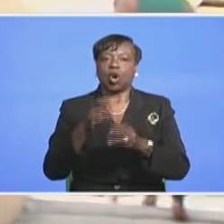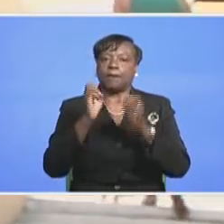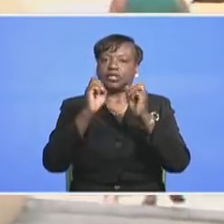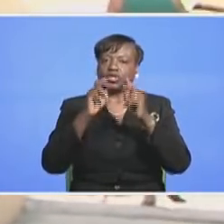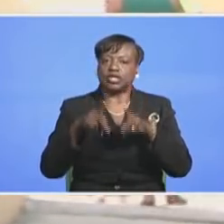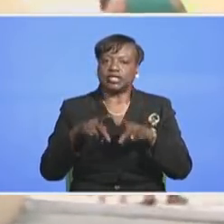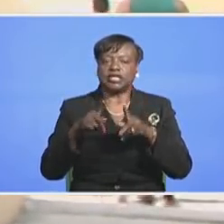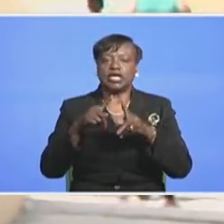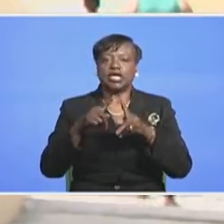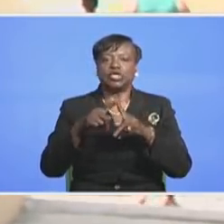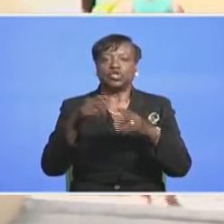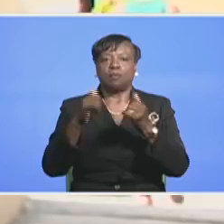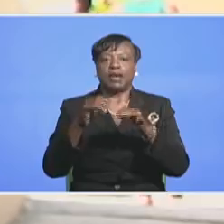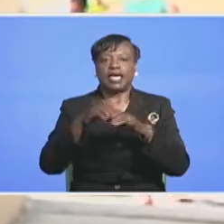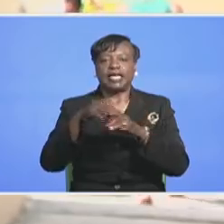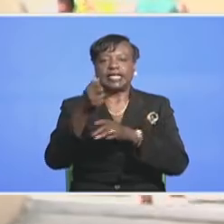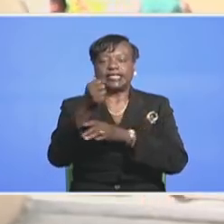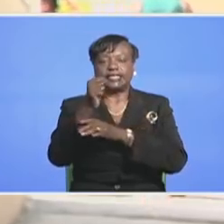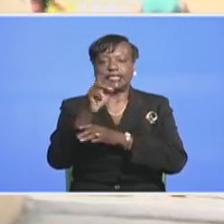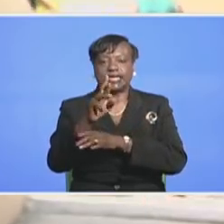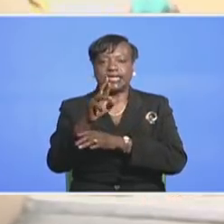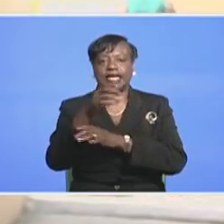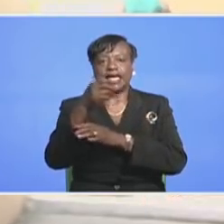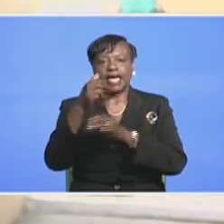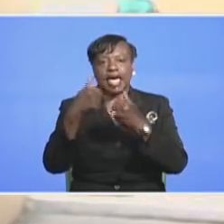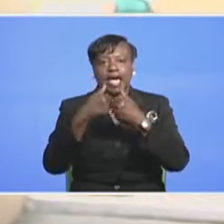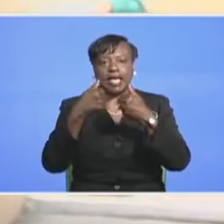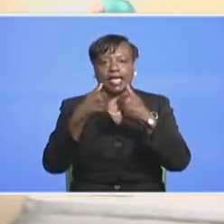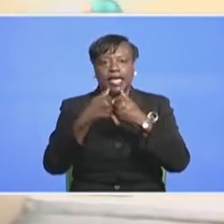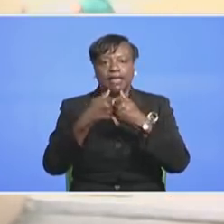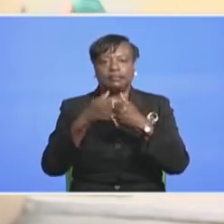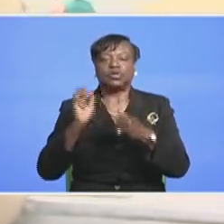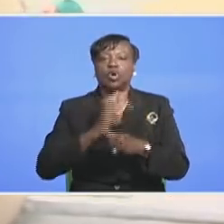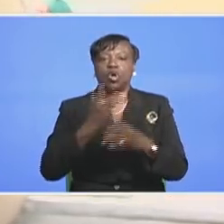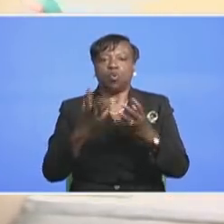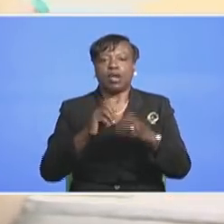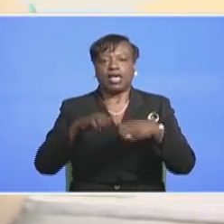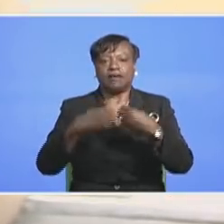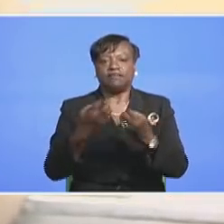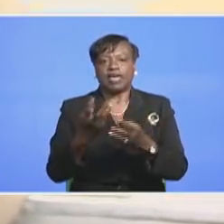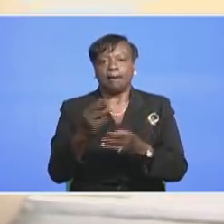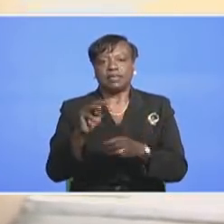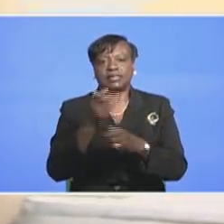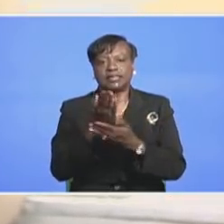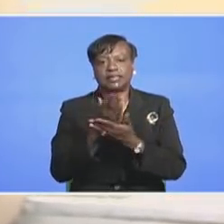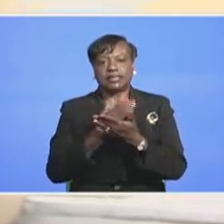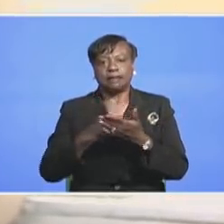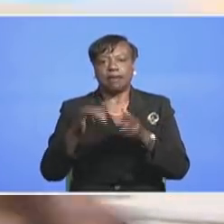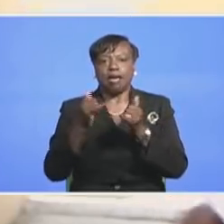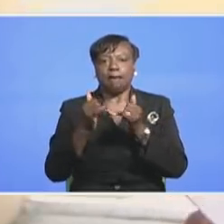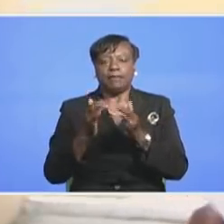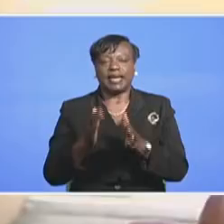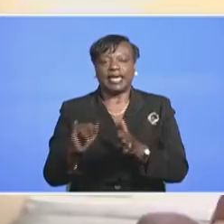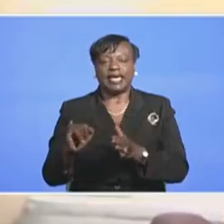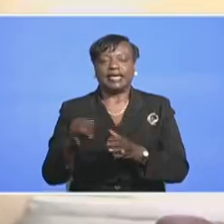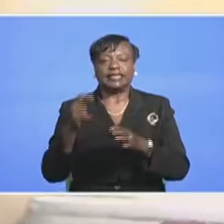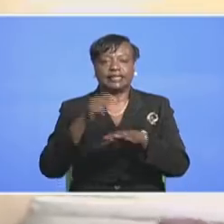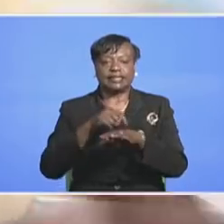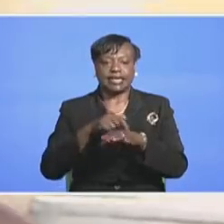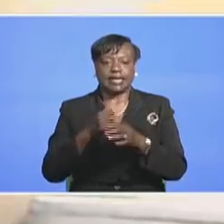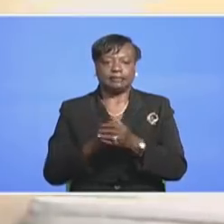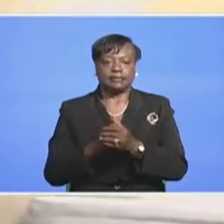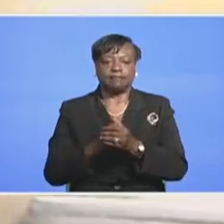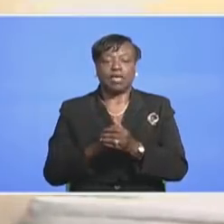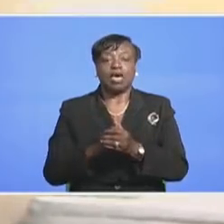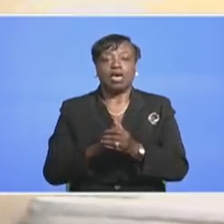the next season. We wanted them to give them some playing times and, to develop them. So it's mainly about those players. Are you pleased with the response so